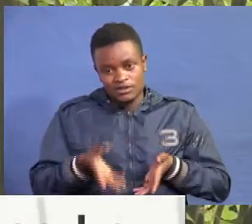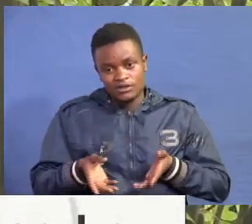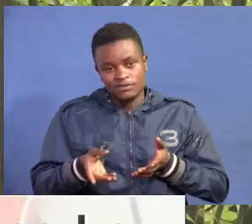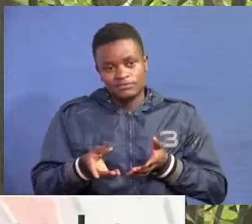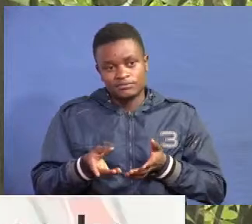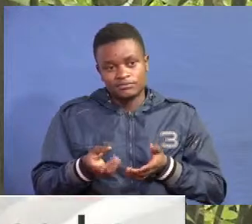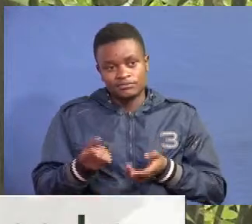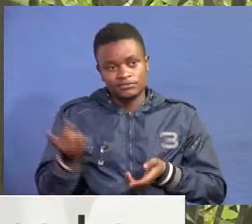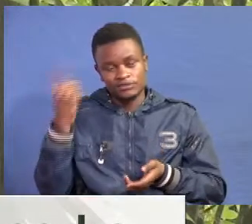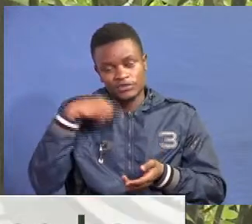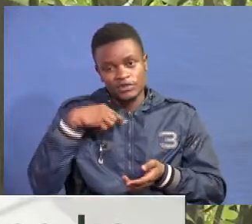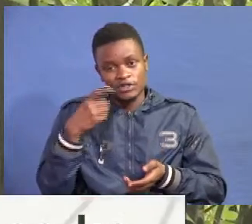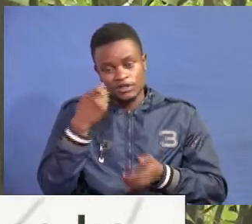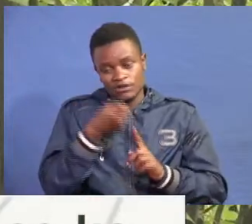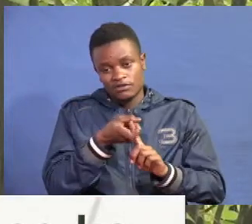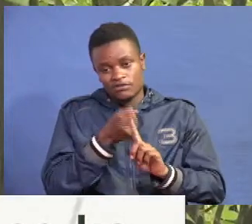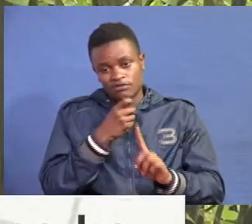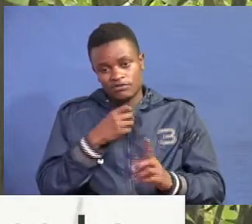so that I can now